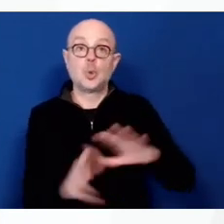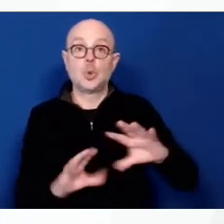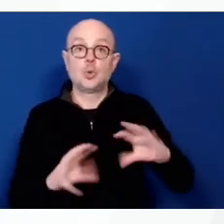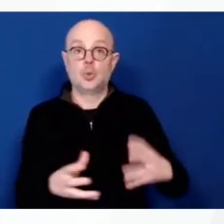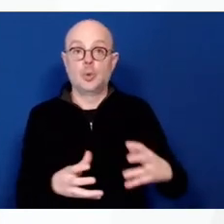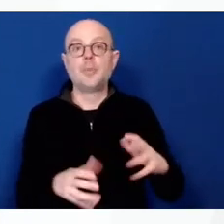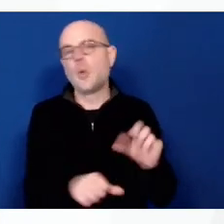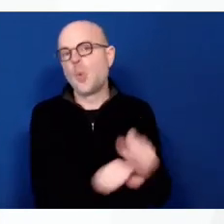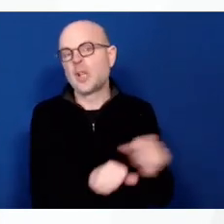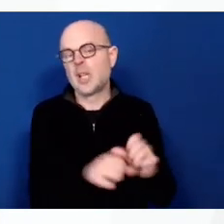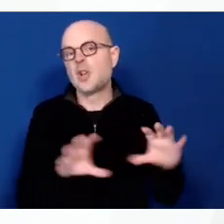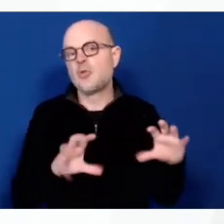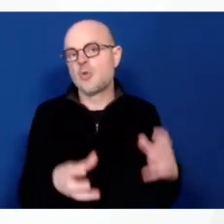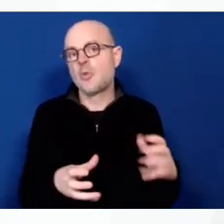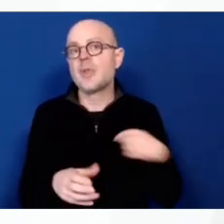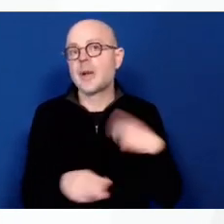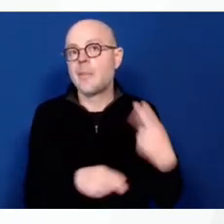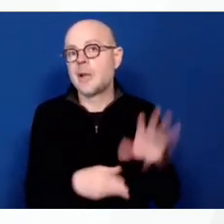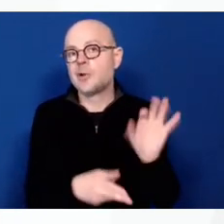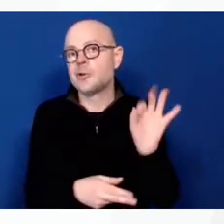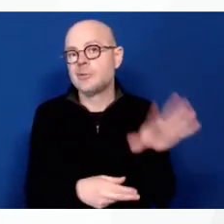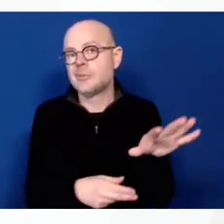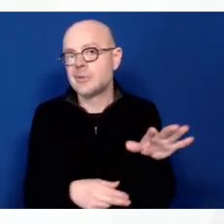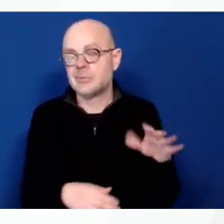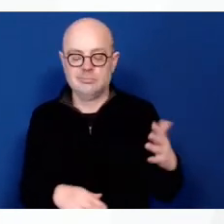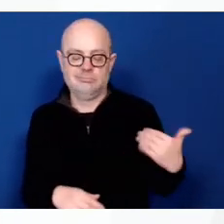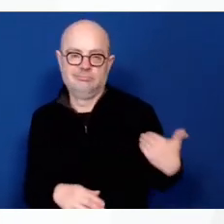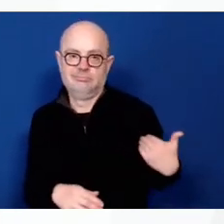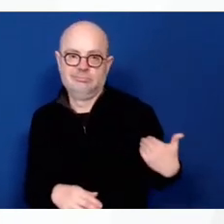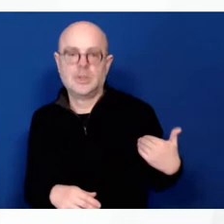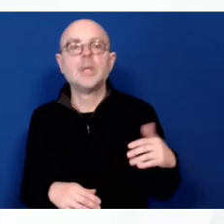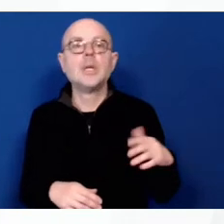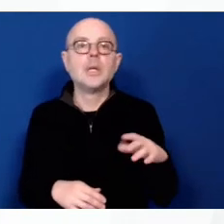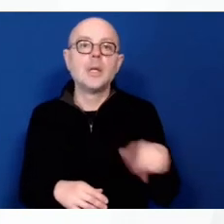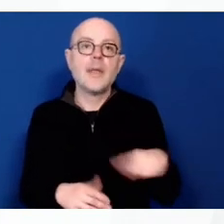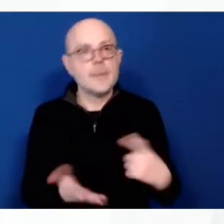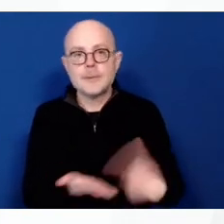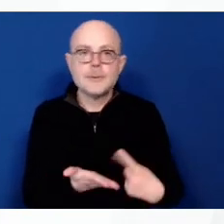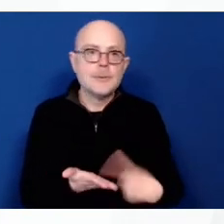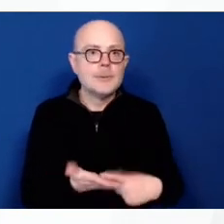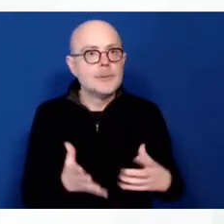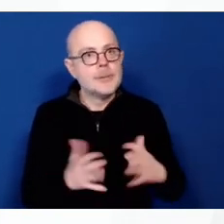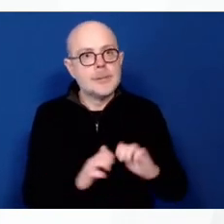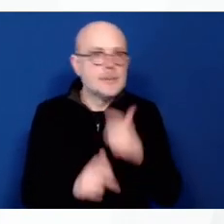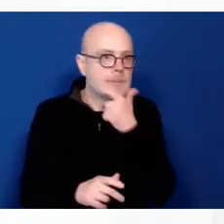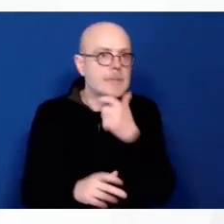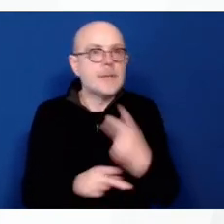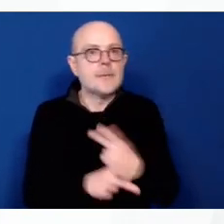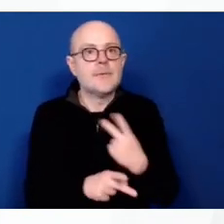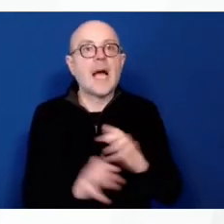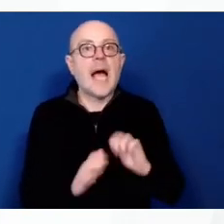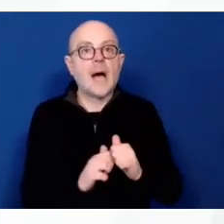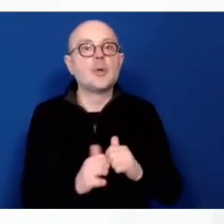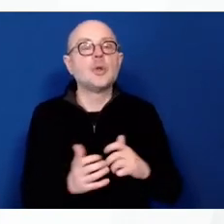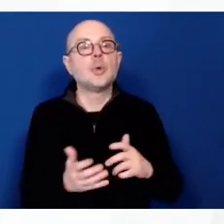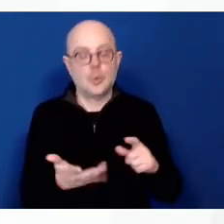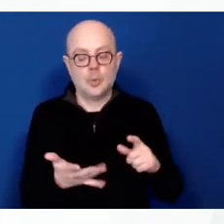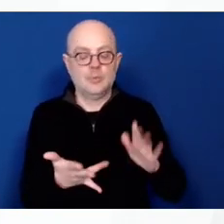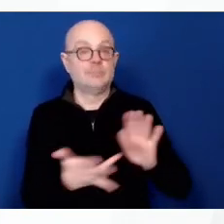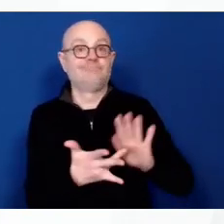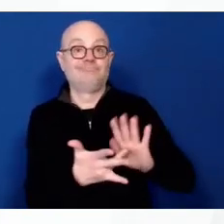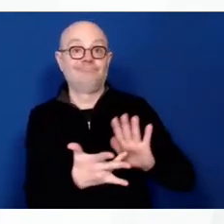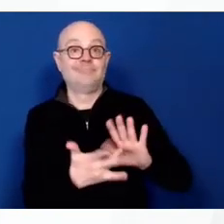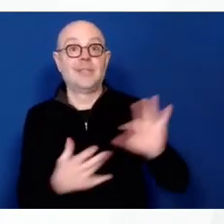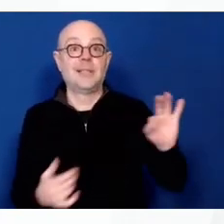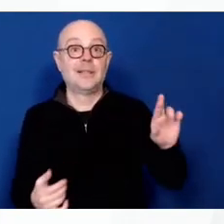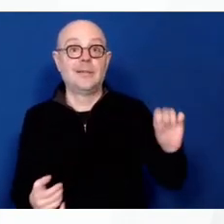I mentioned earlier in the town hall, has been discussing a lot of ways to help our incoming freshmen who have been remote learning